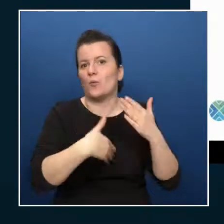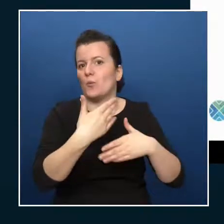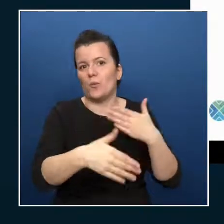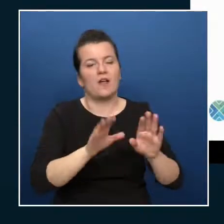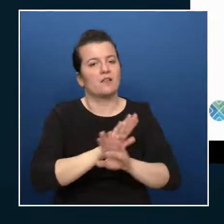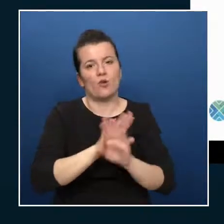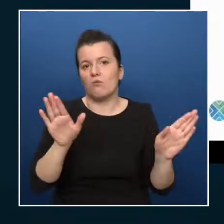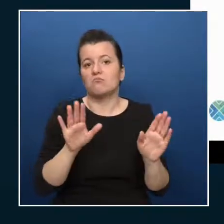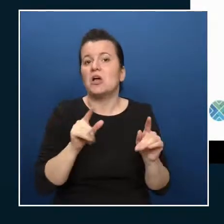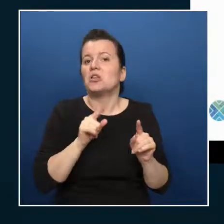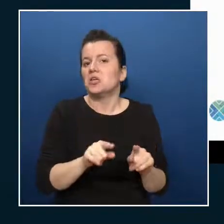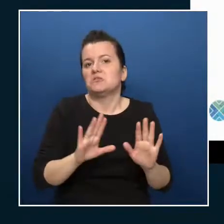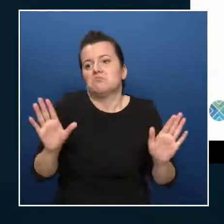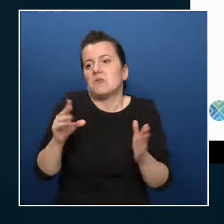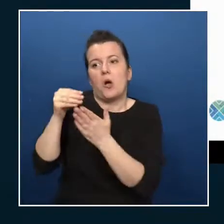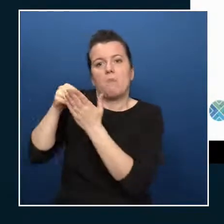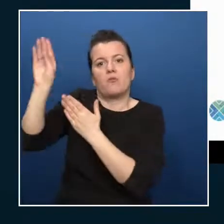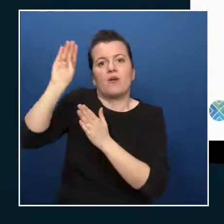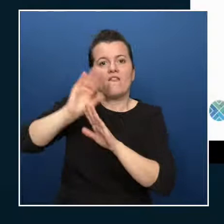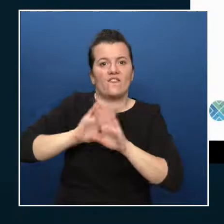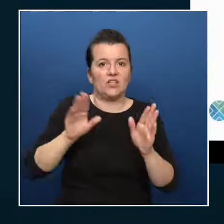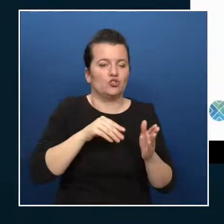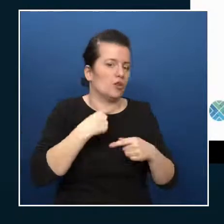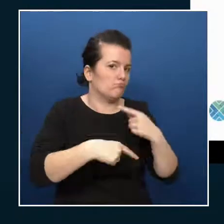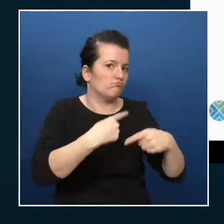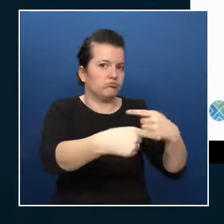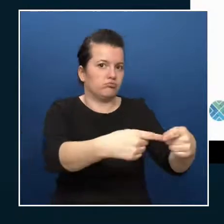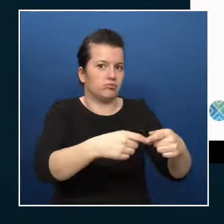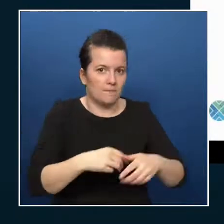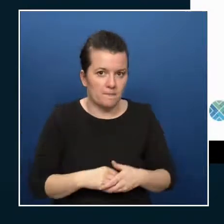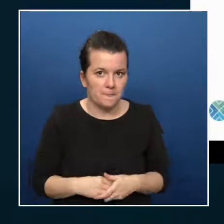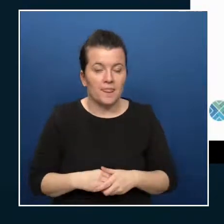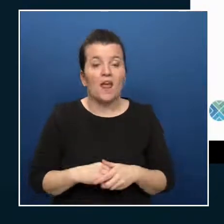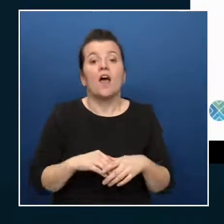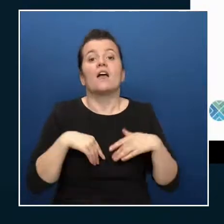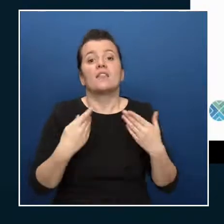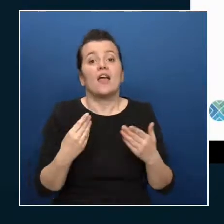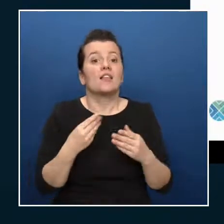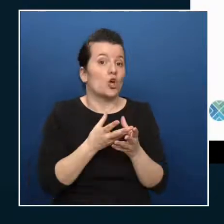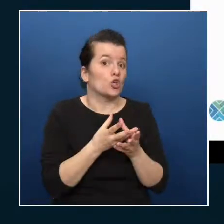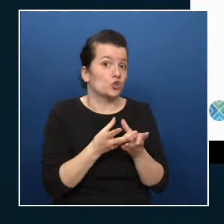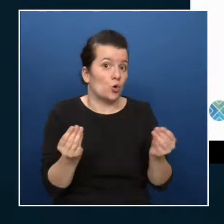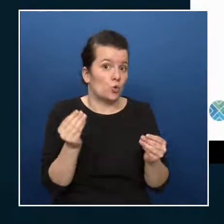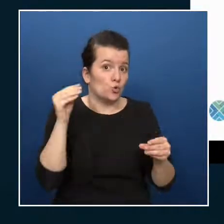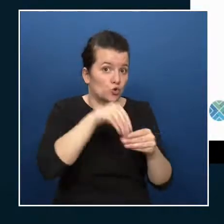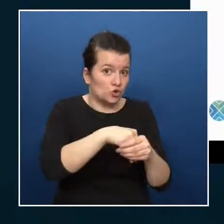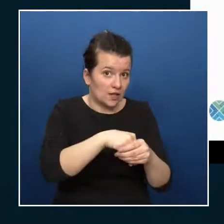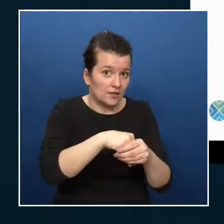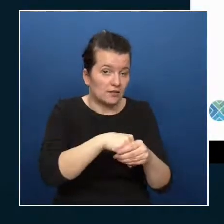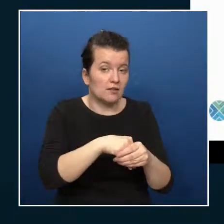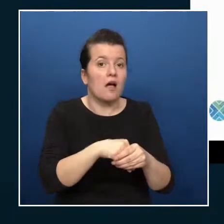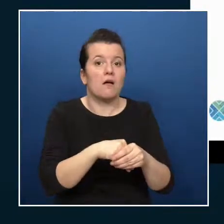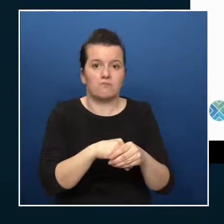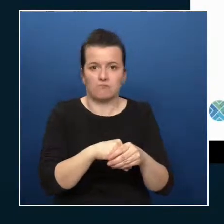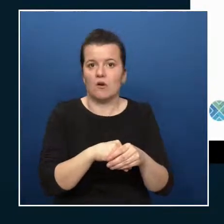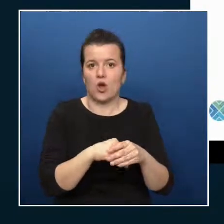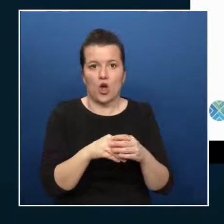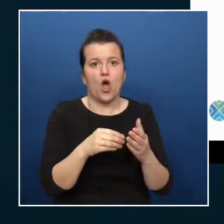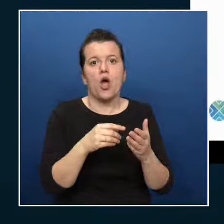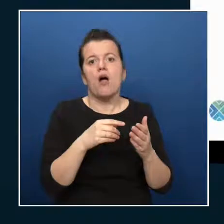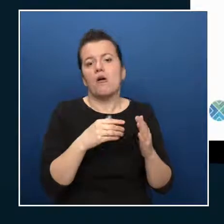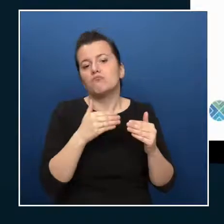infrastructure. And after you deploy your solution, you should regularly review your costs to